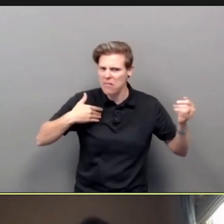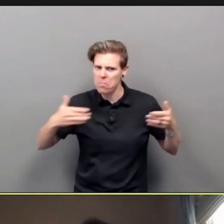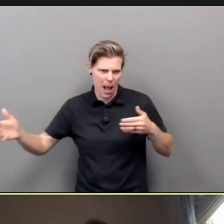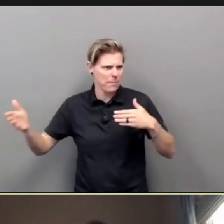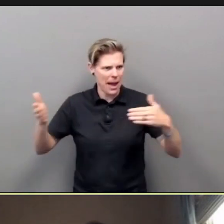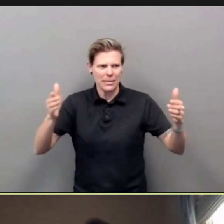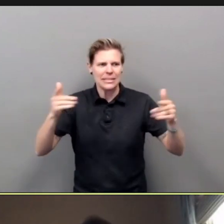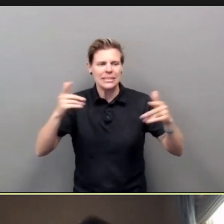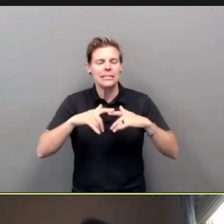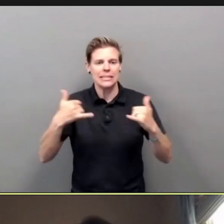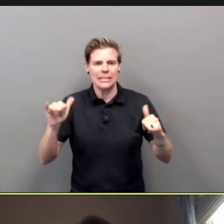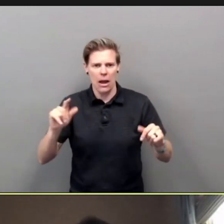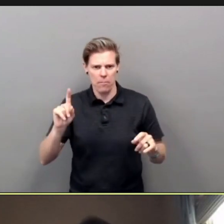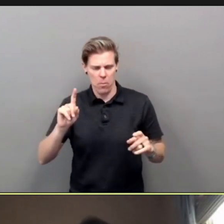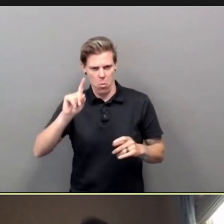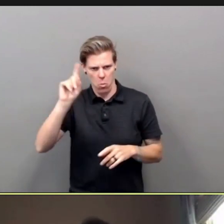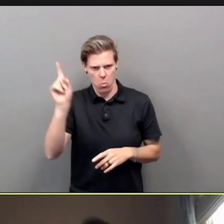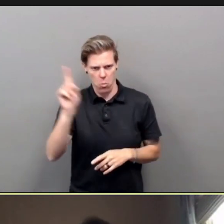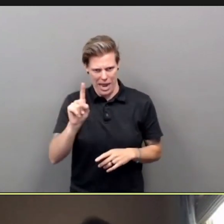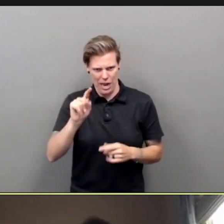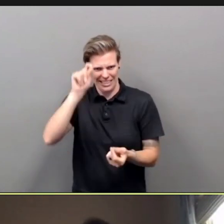just waiting on that.